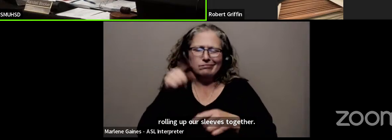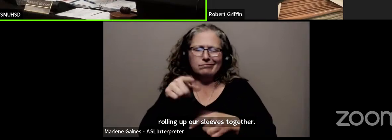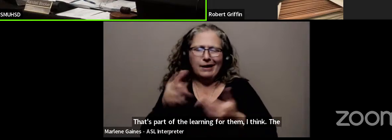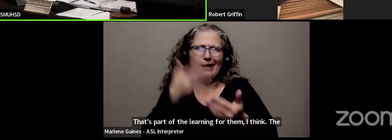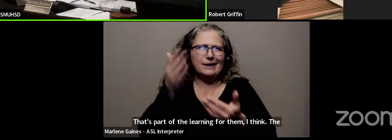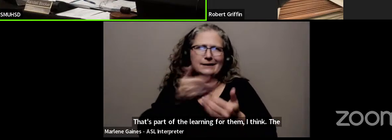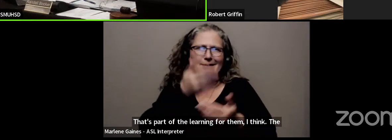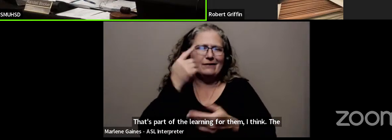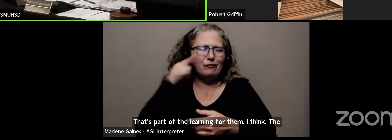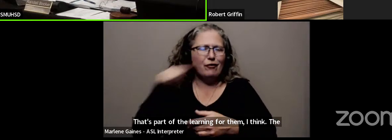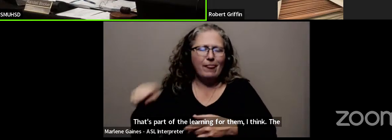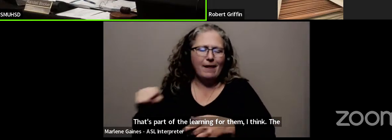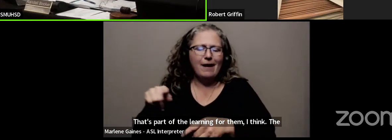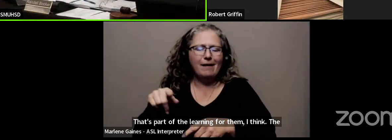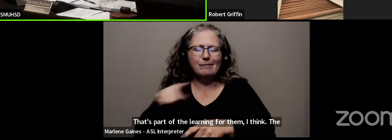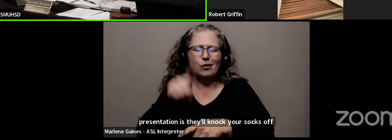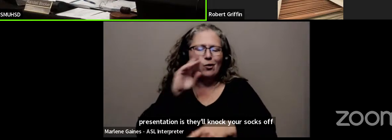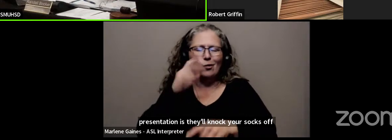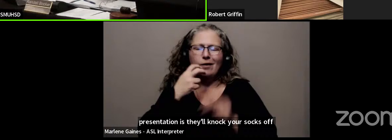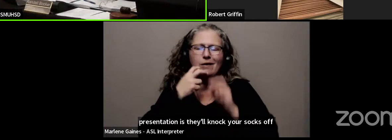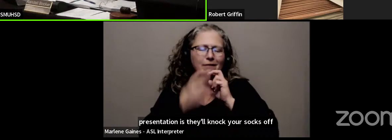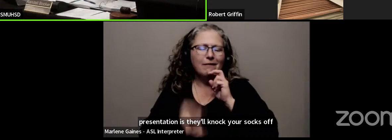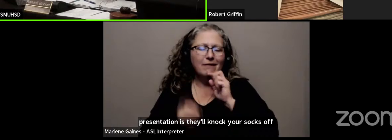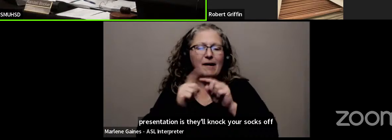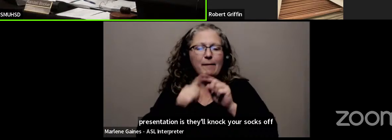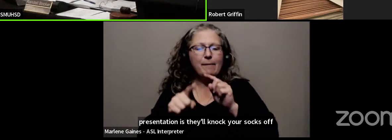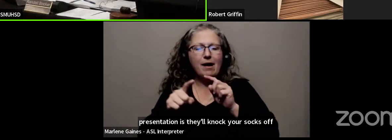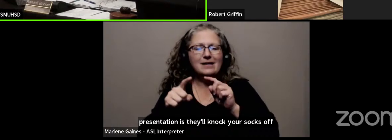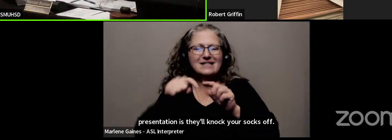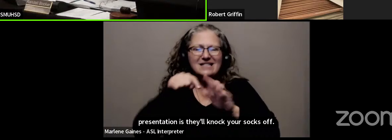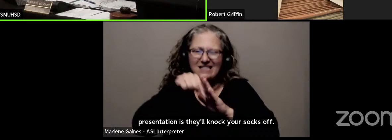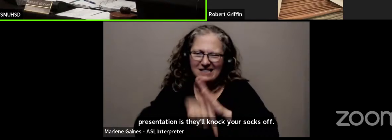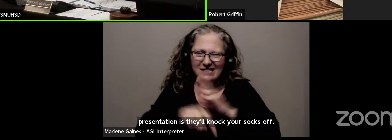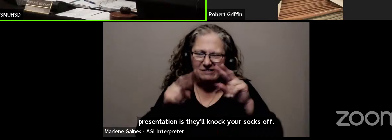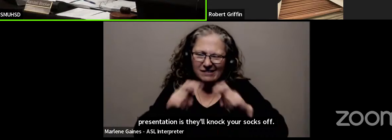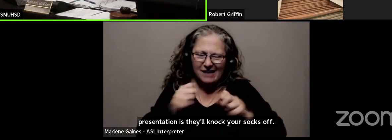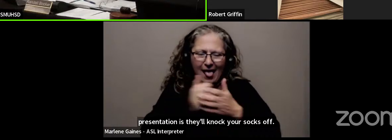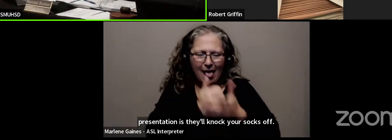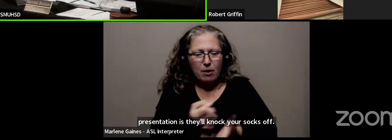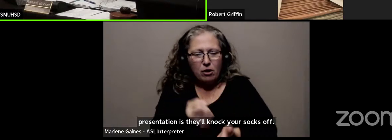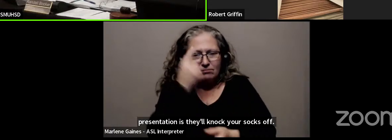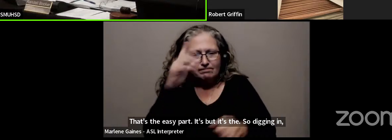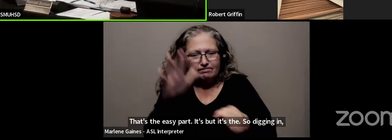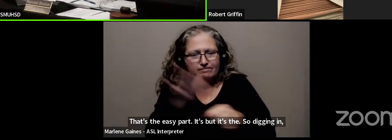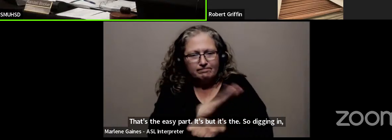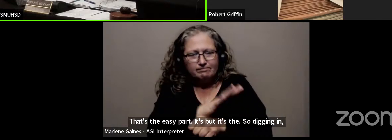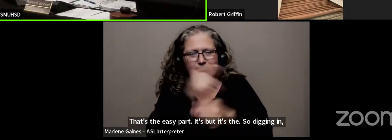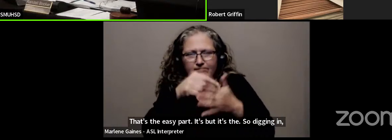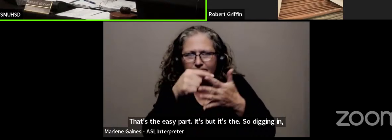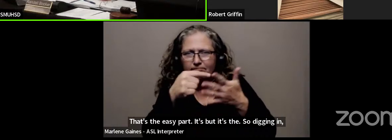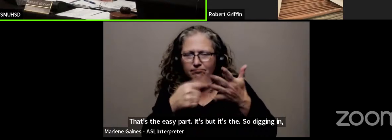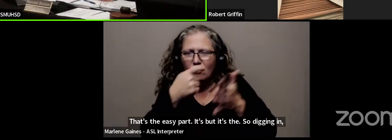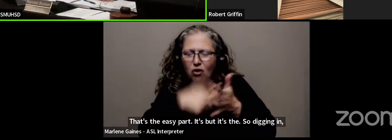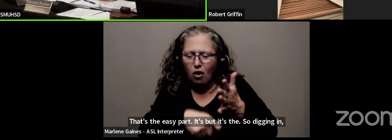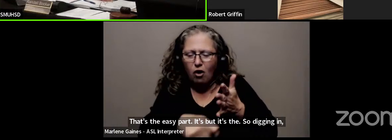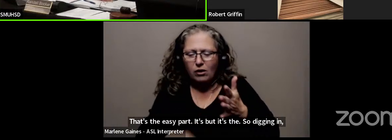easy part. It's the digging in, right? And helping them understand, this and this cost.